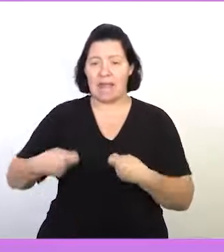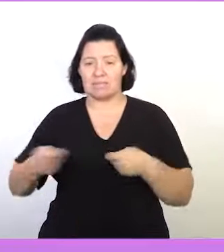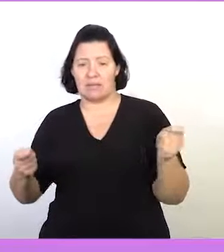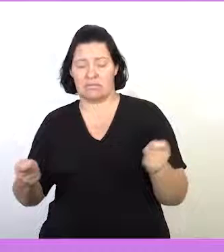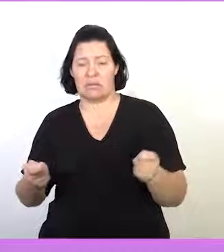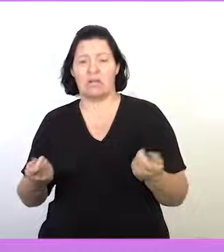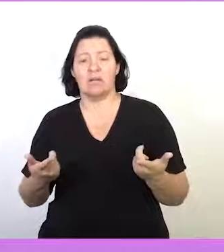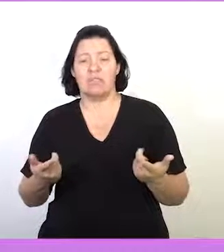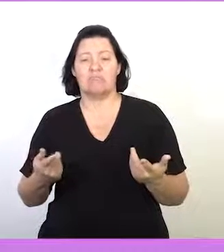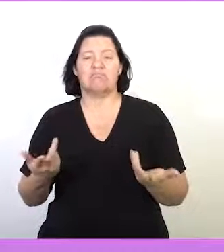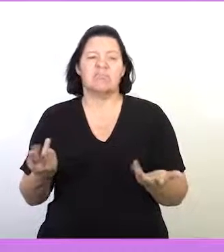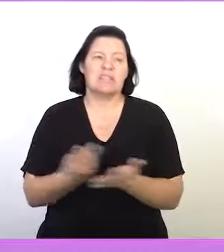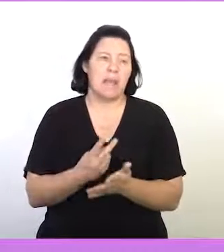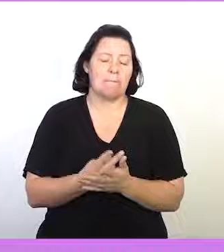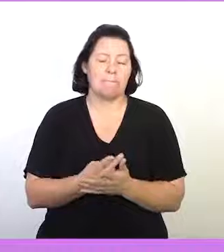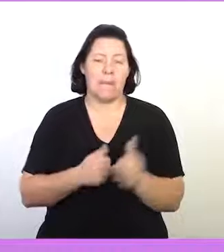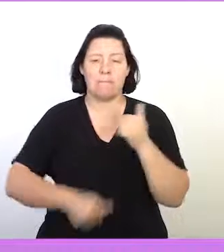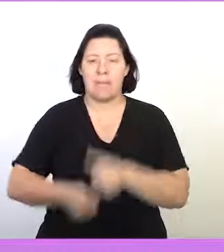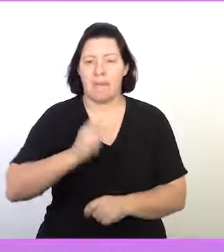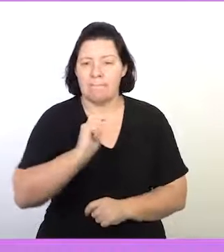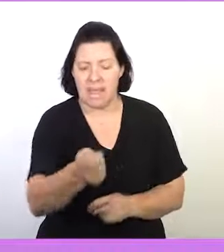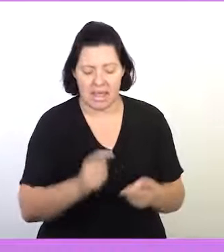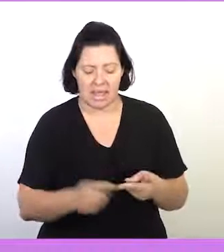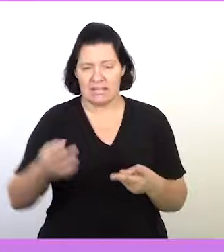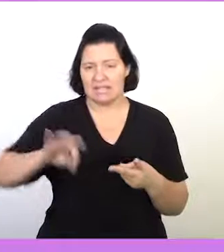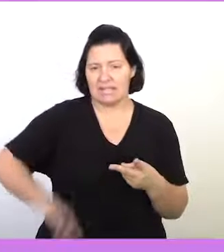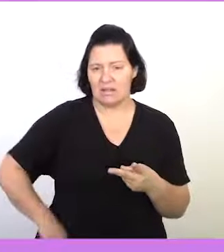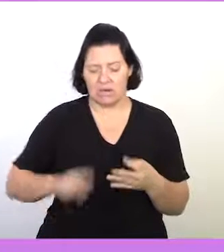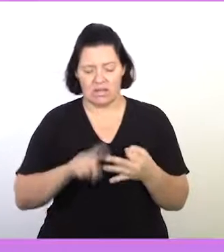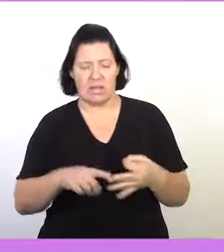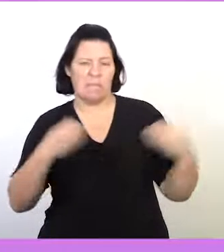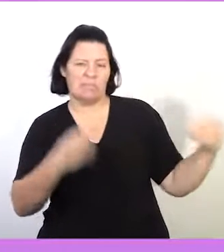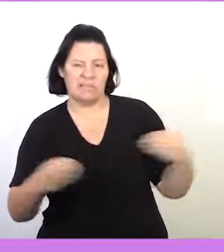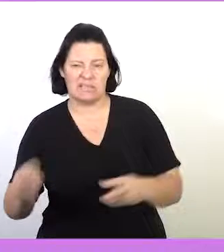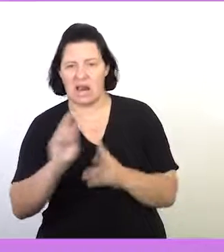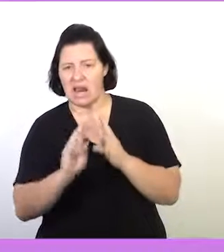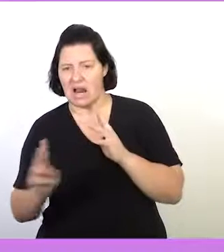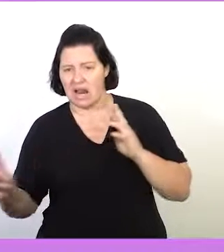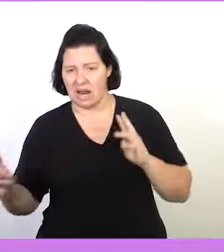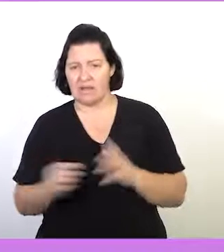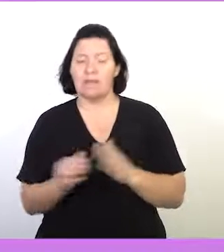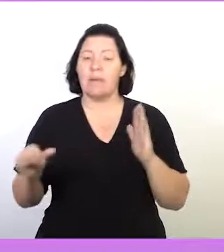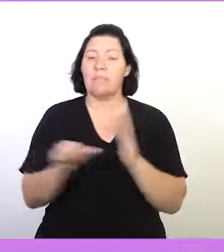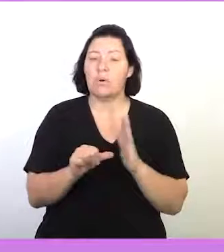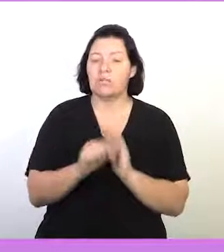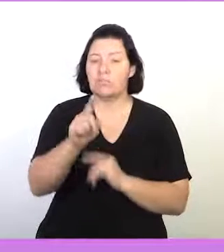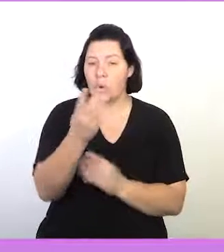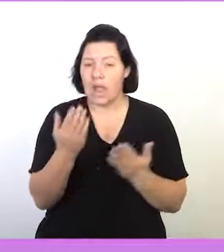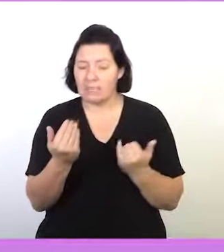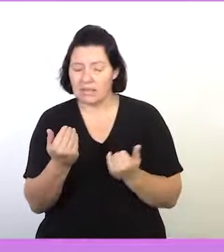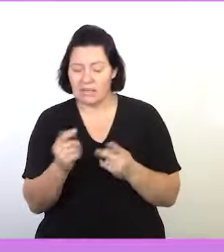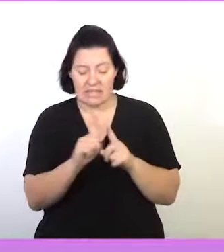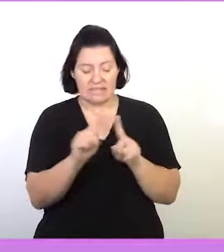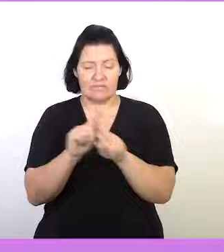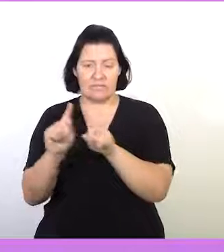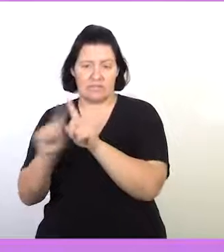statements, such as repayment, salaries, business, etc. Also important is that you are expected to know the